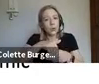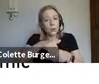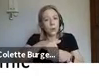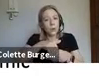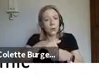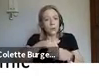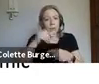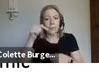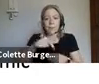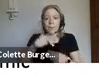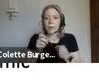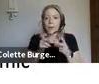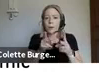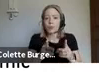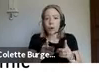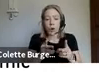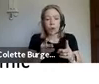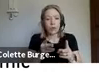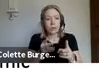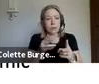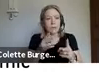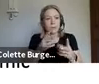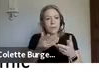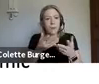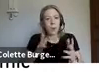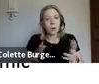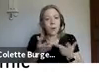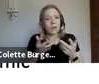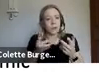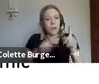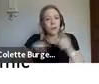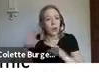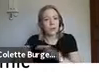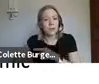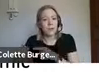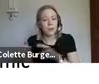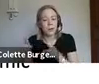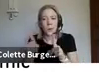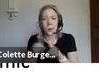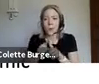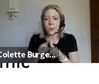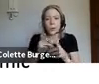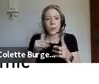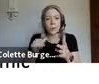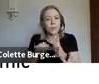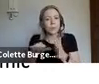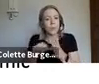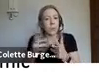of approaches don't promote diversity and they're at odds with inclusive education.